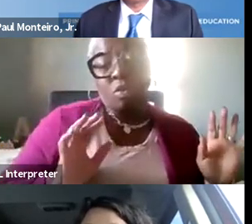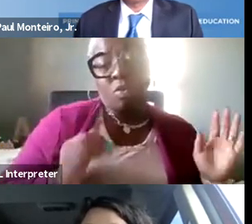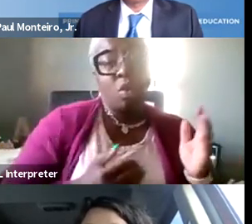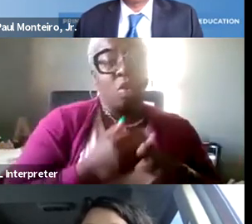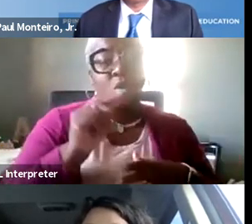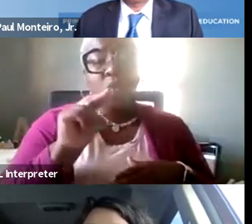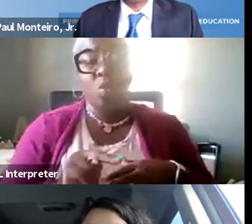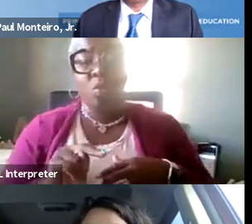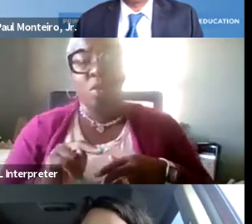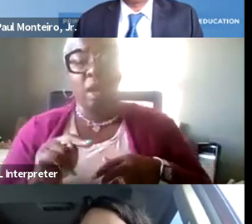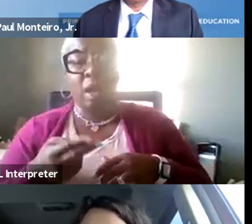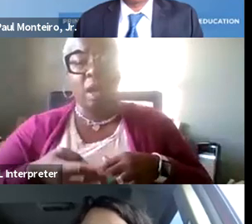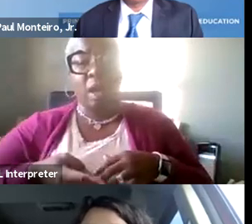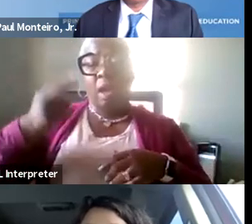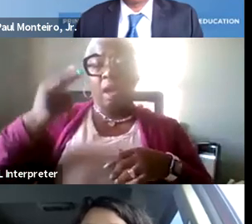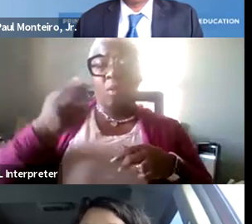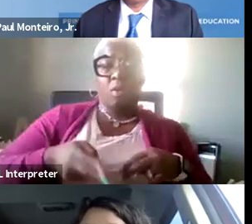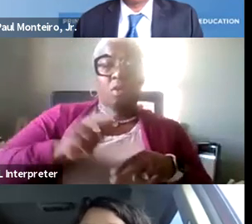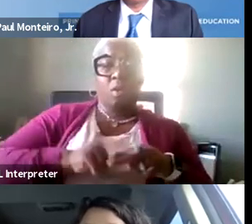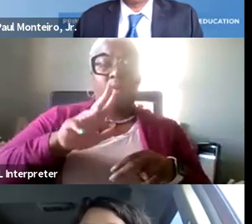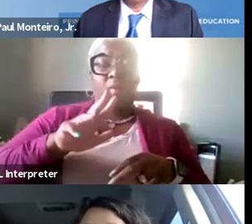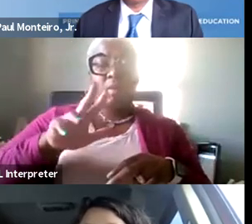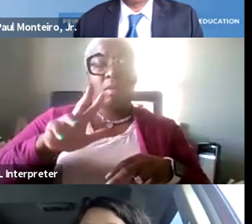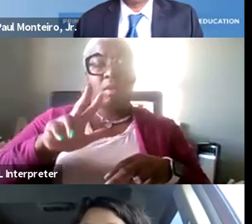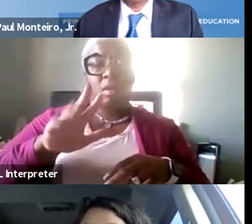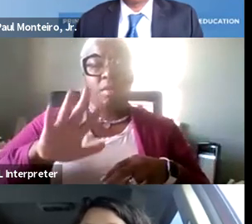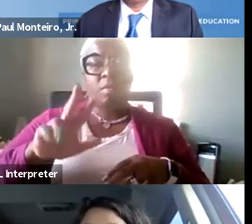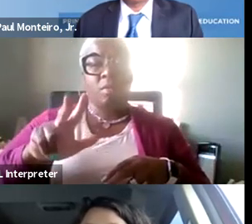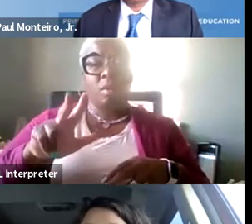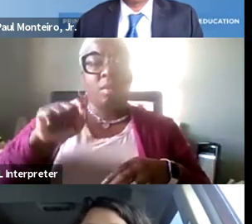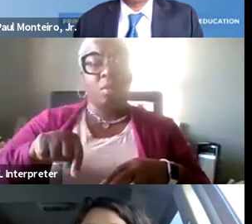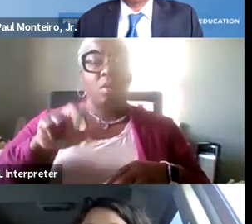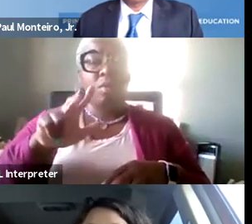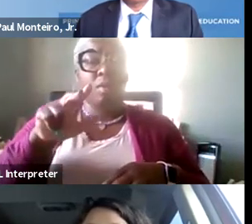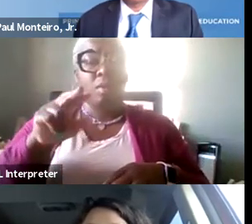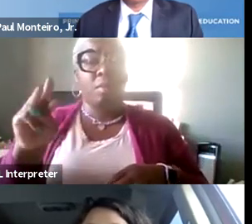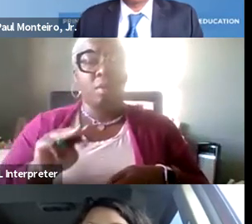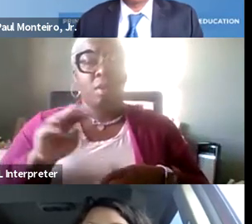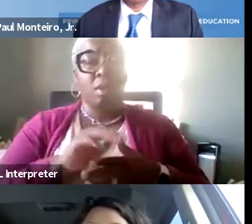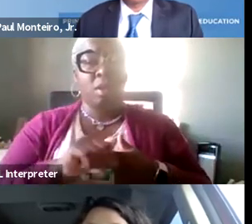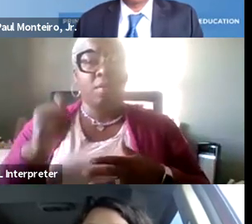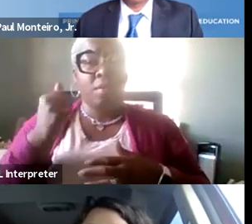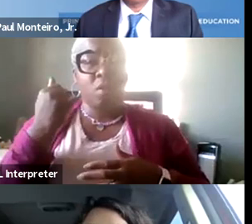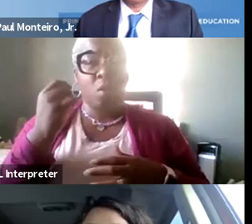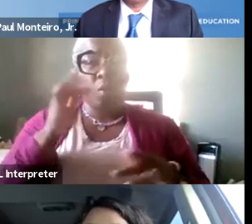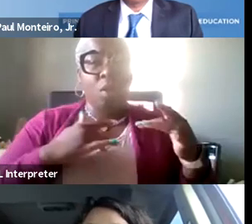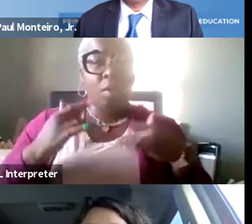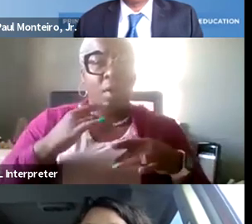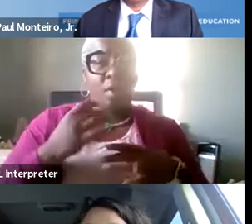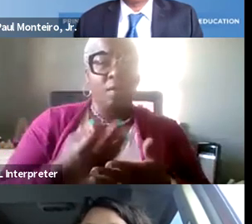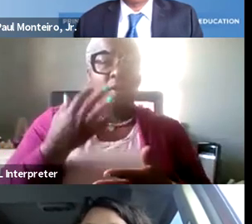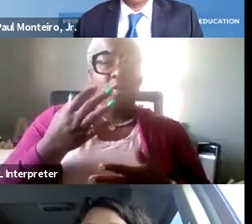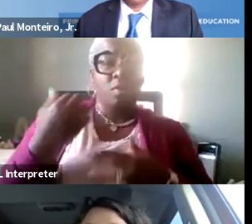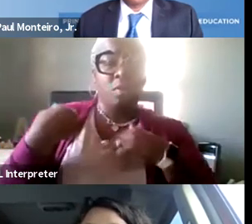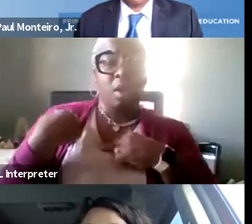Northern Area High was increased by $53.3 million. So since you're so worried about fiscal responsibility, you figure out how we get